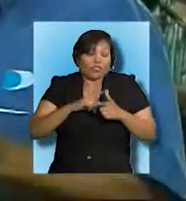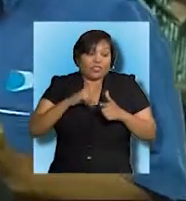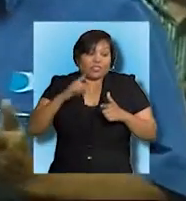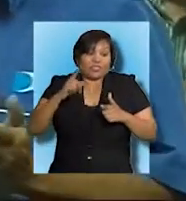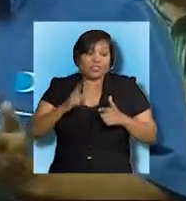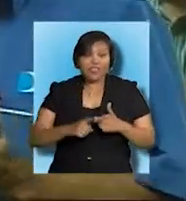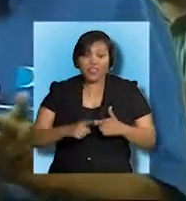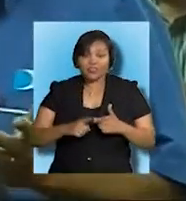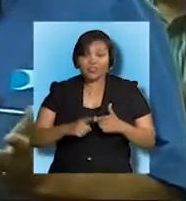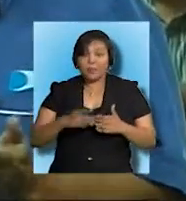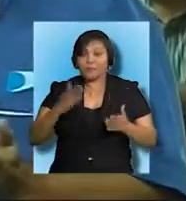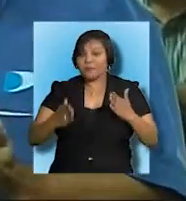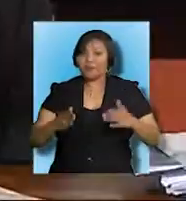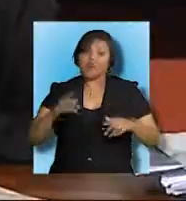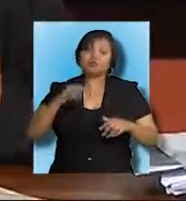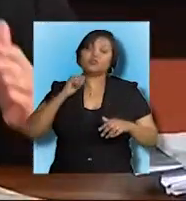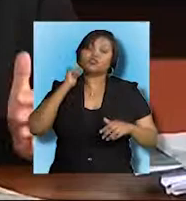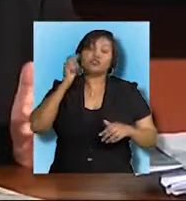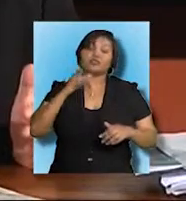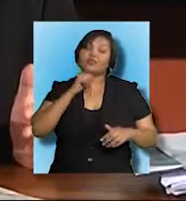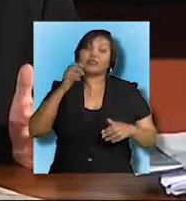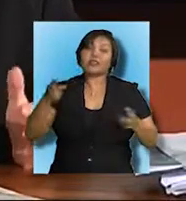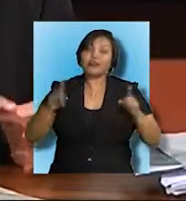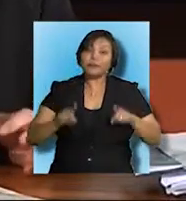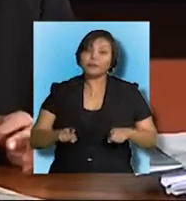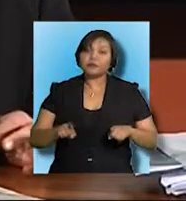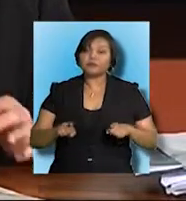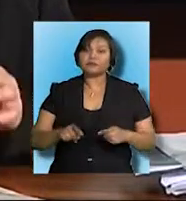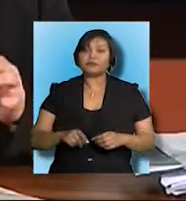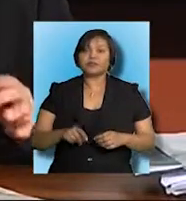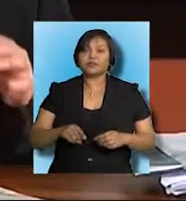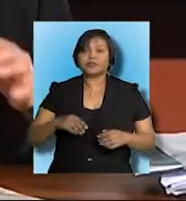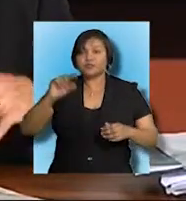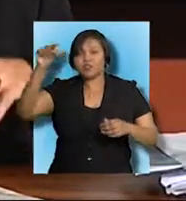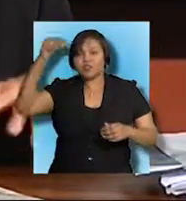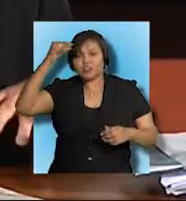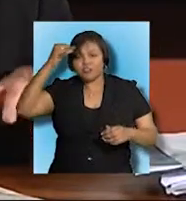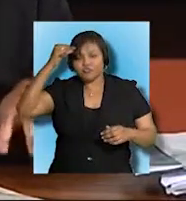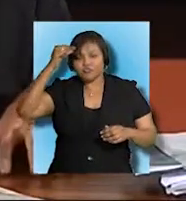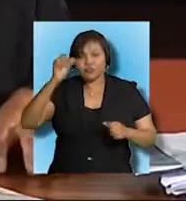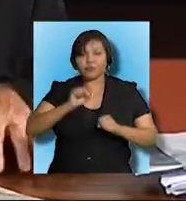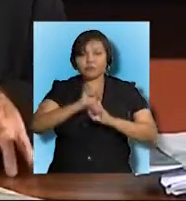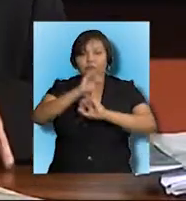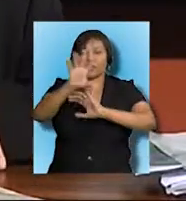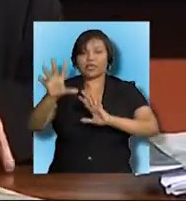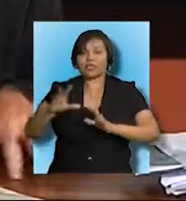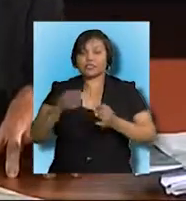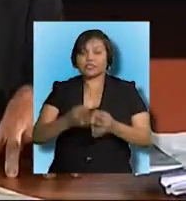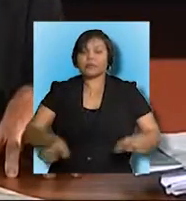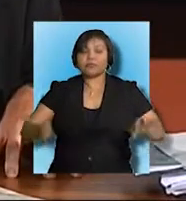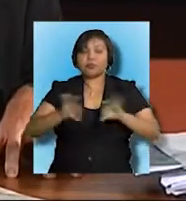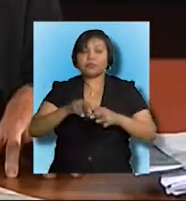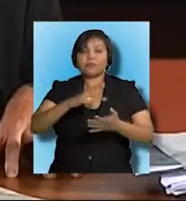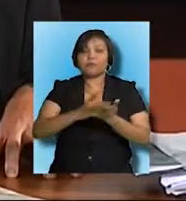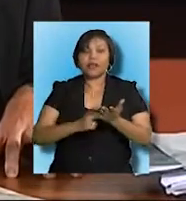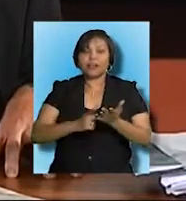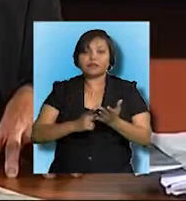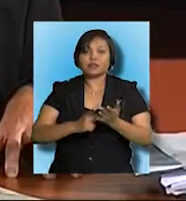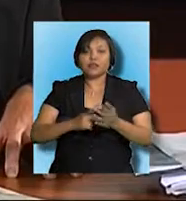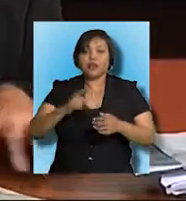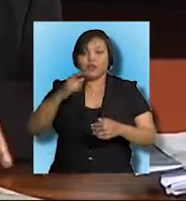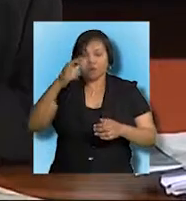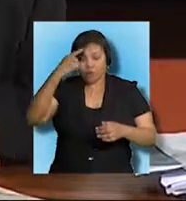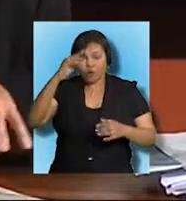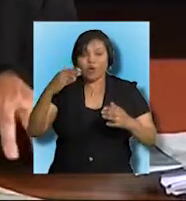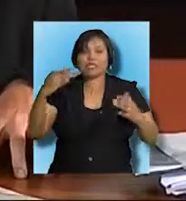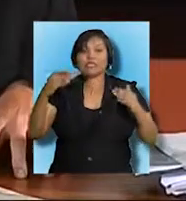in some other countries, would not be allowed. Public service broadcasting is a very, very important part of the diversity of the broadcasting